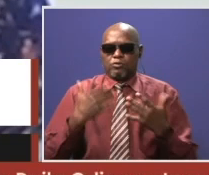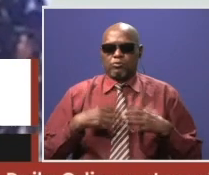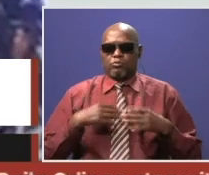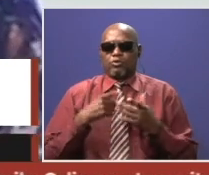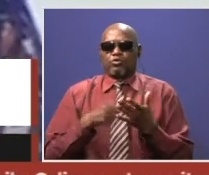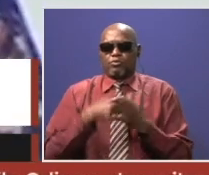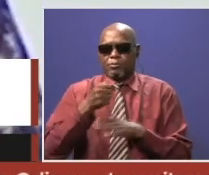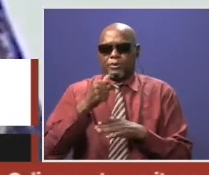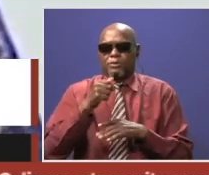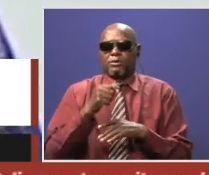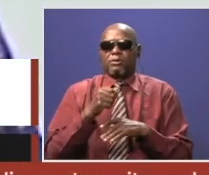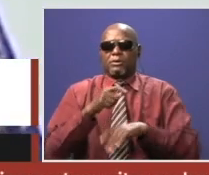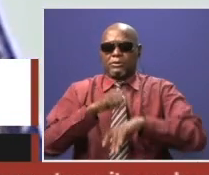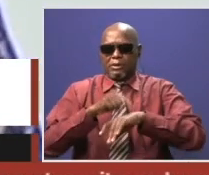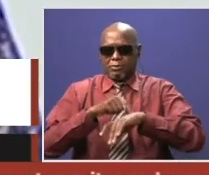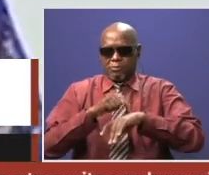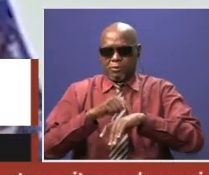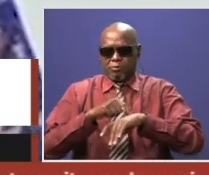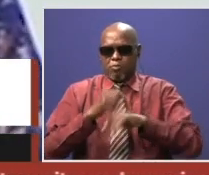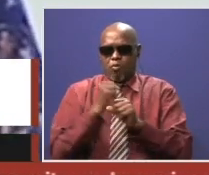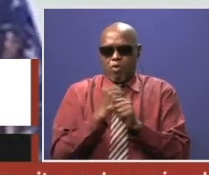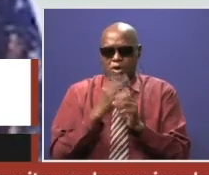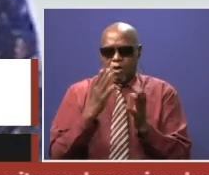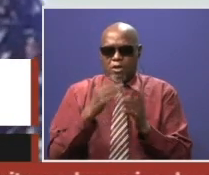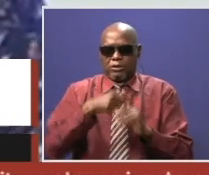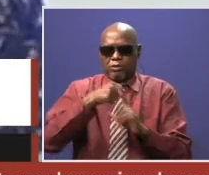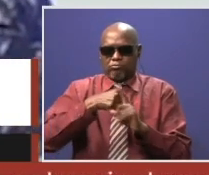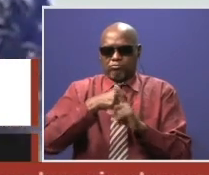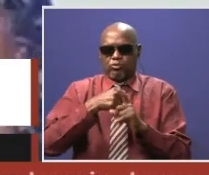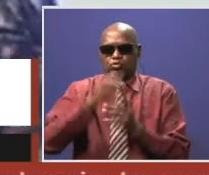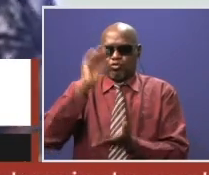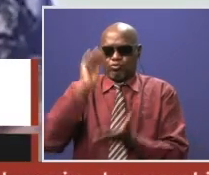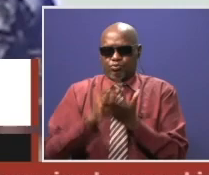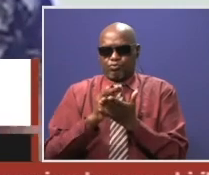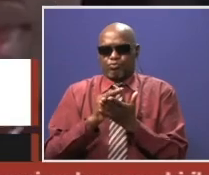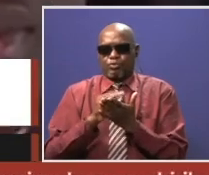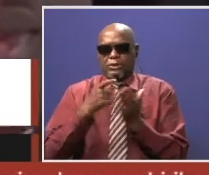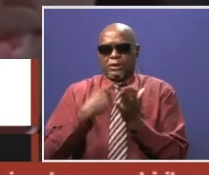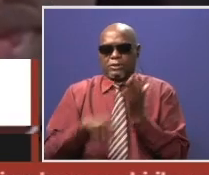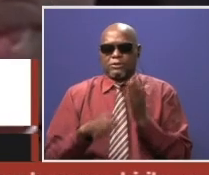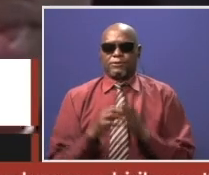ya wafanyakazi kwa wakati bora na kutetea hatua za kupunguza kodi kwa wawekezaji.